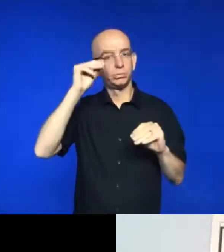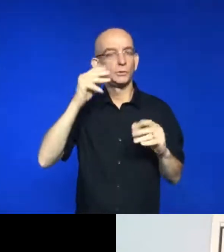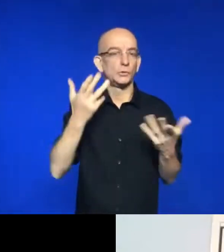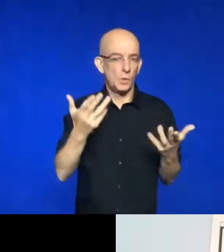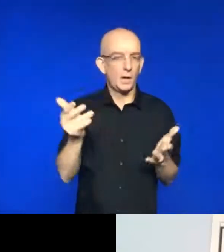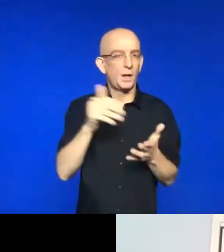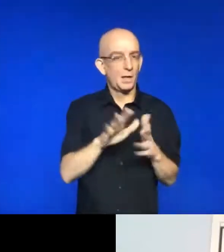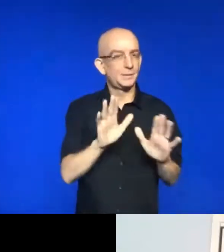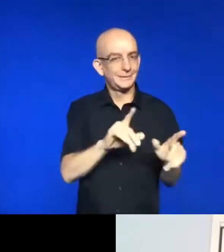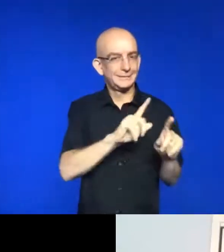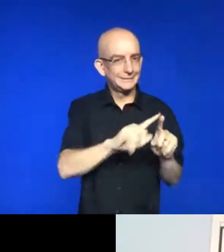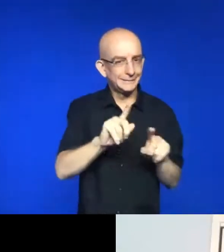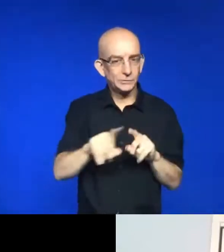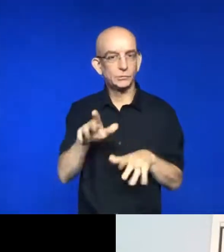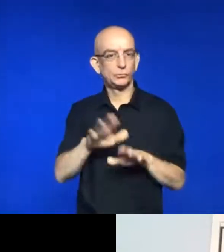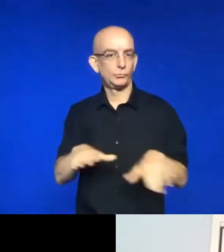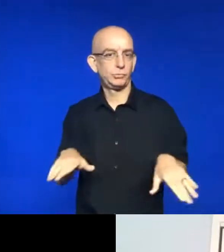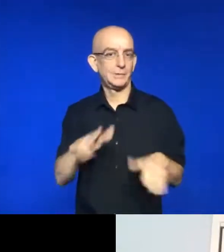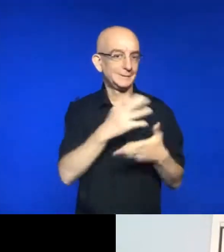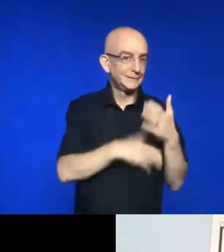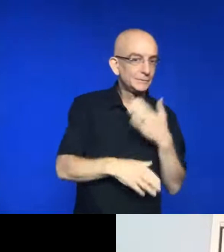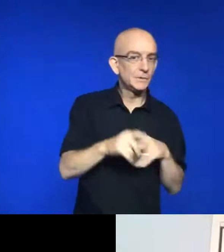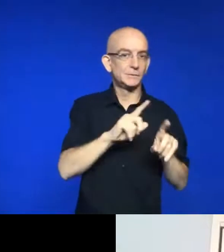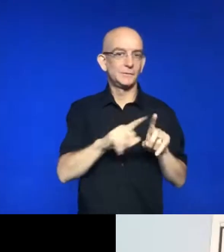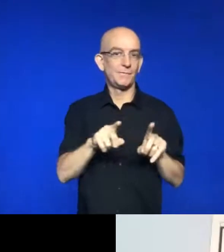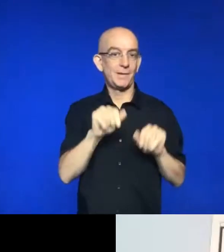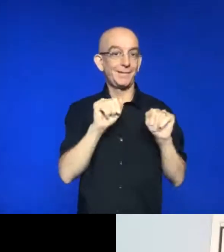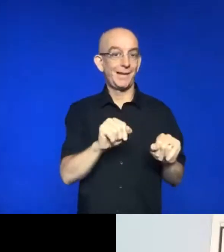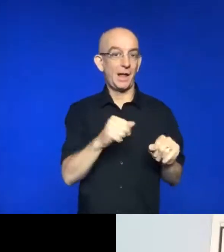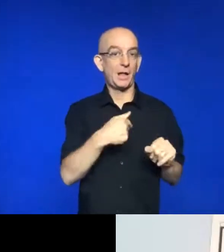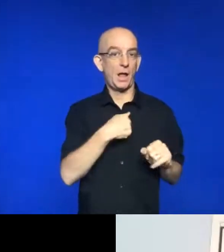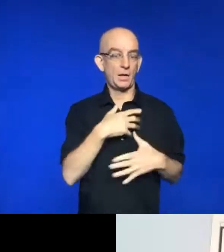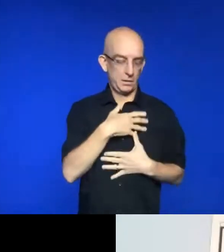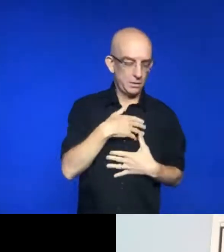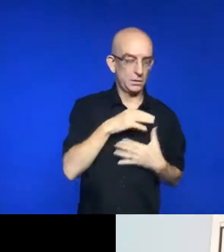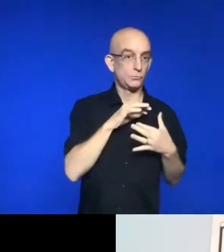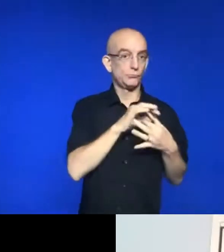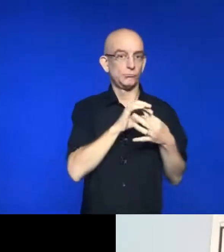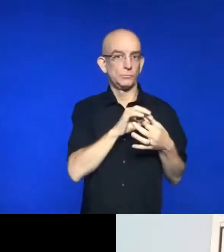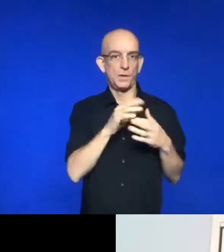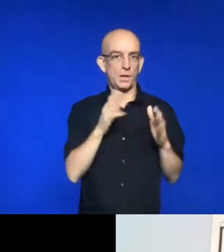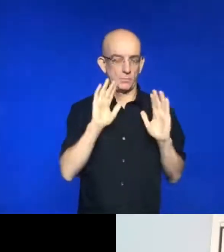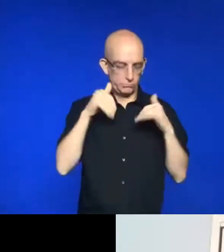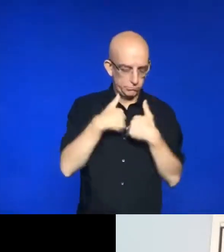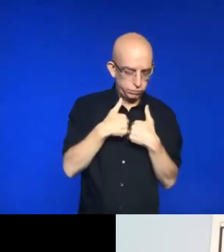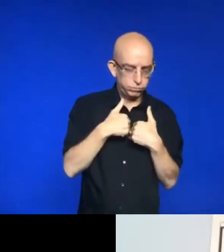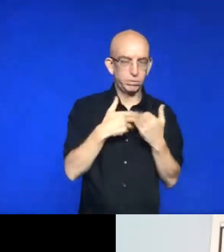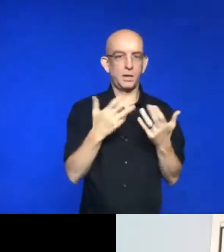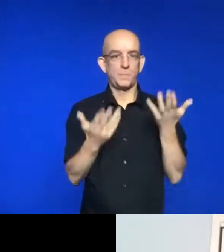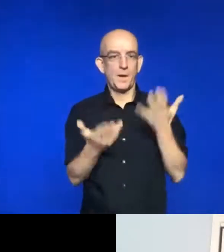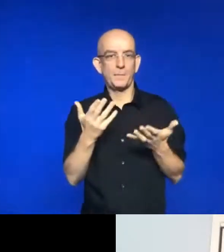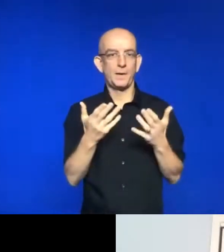socio-emotional or communication-related difficulties, to be able to present their learning in ways that are not your